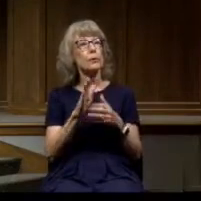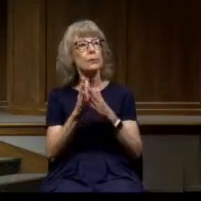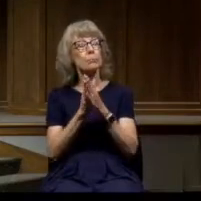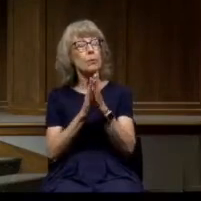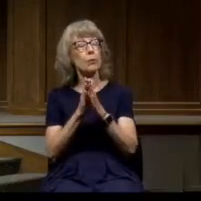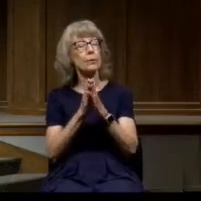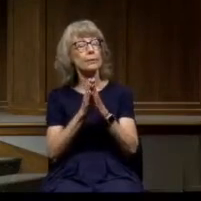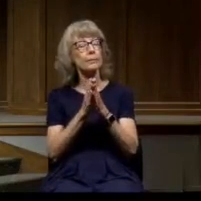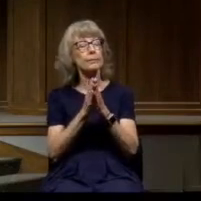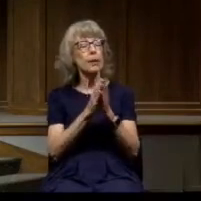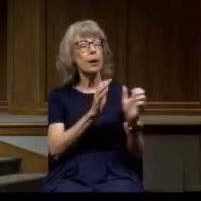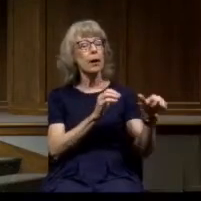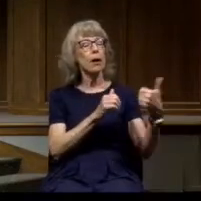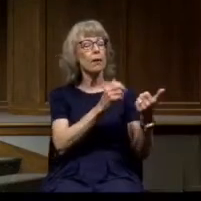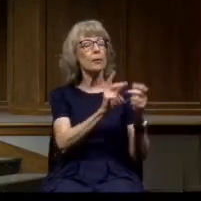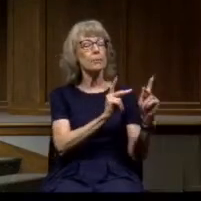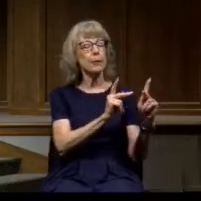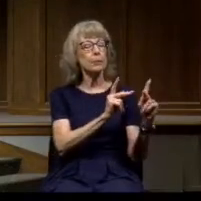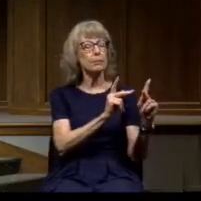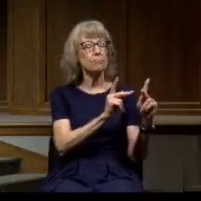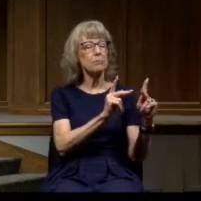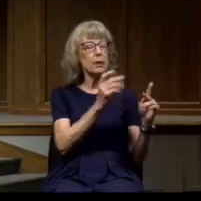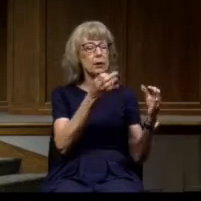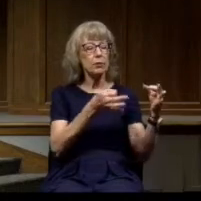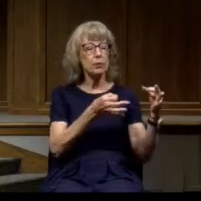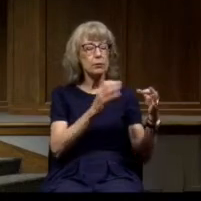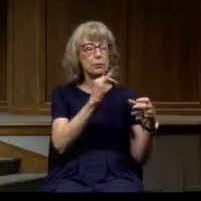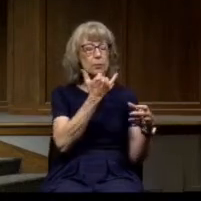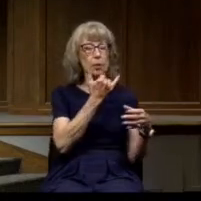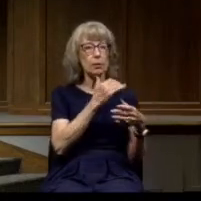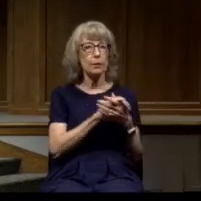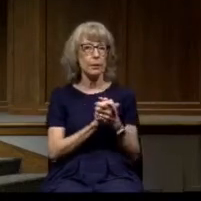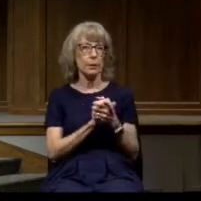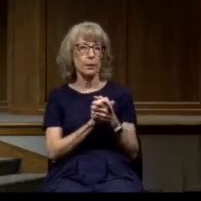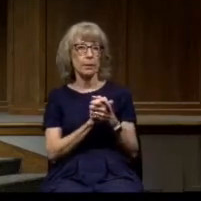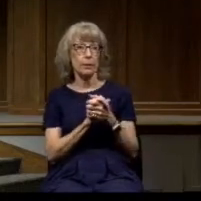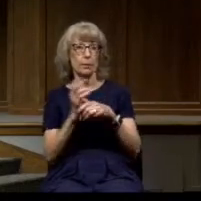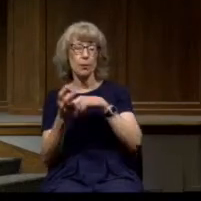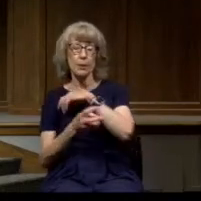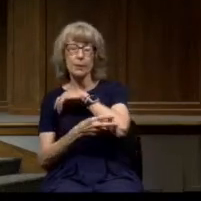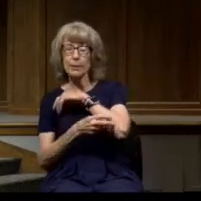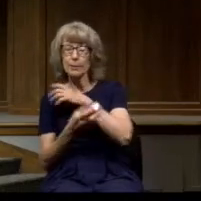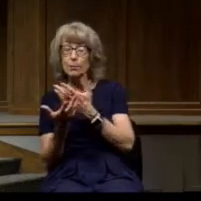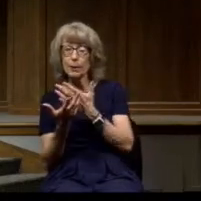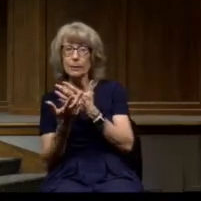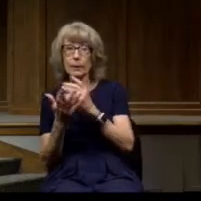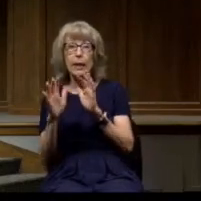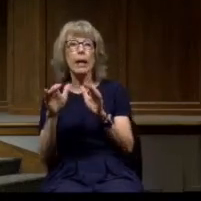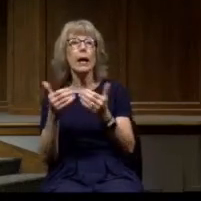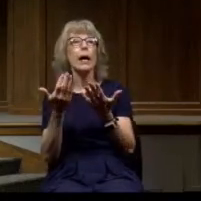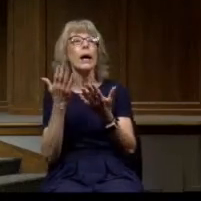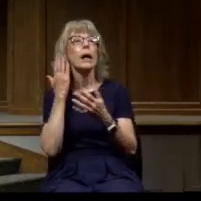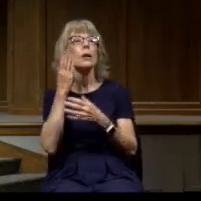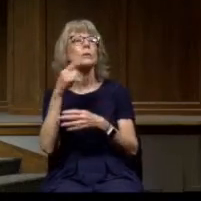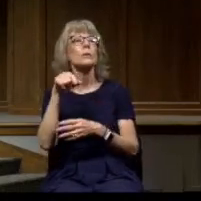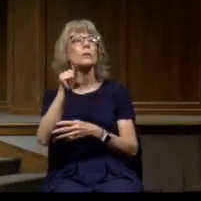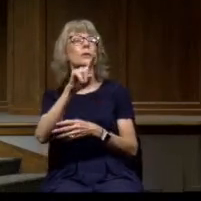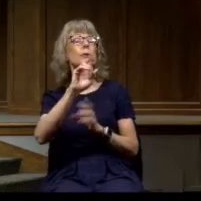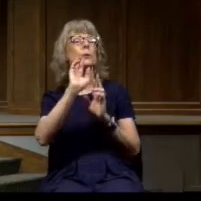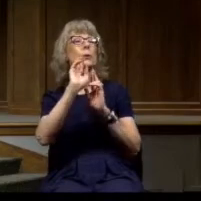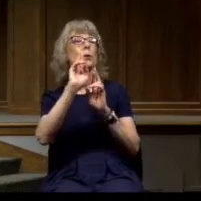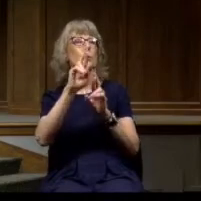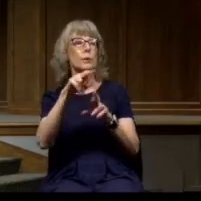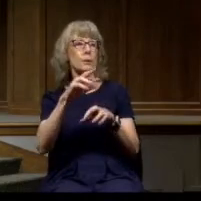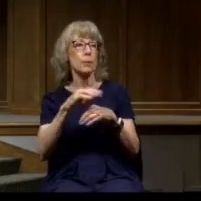test. And the test is going to be, how are you going to respond when someone's really frustrated at